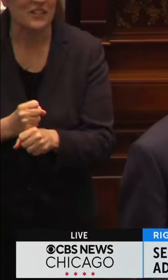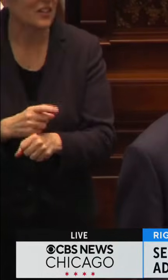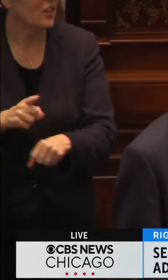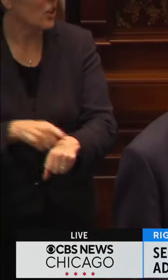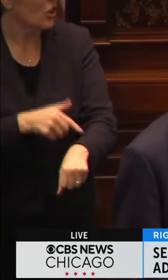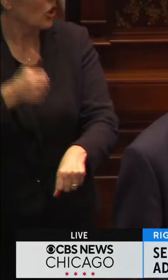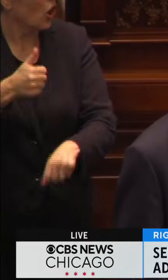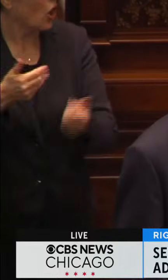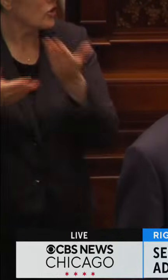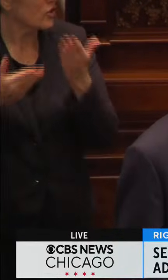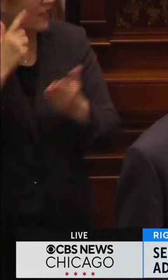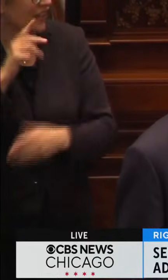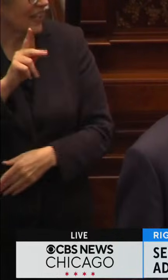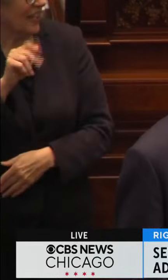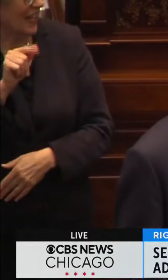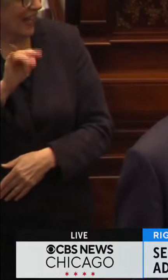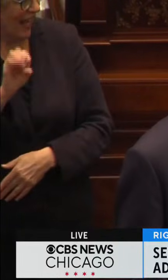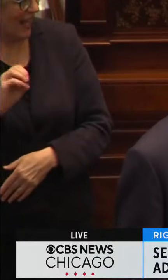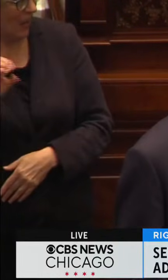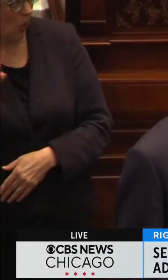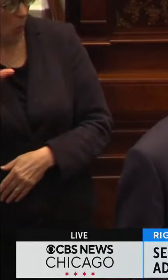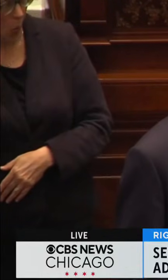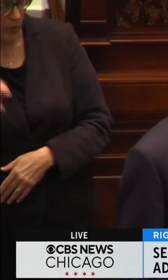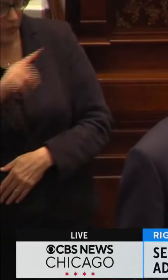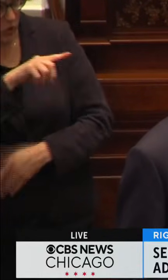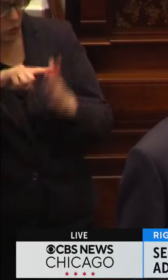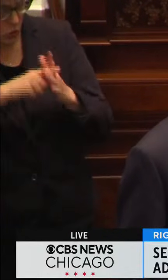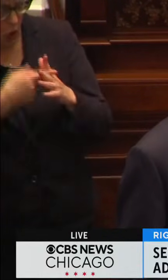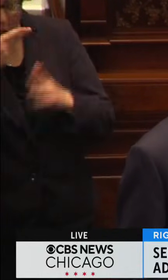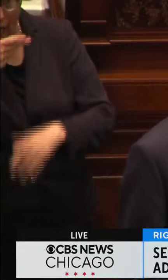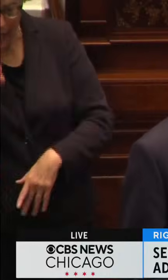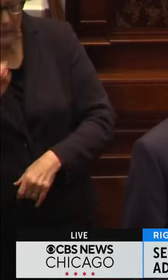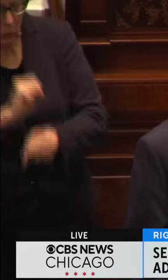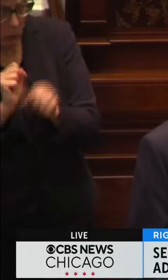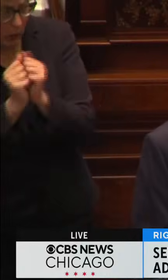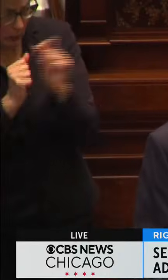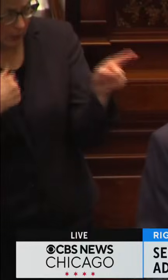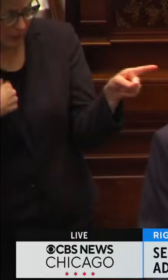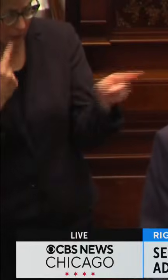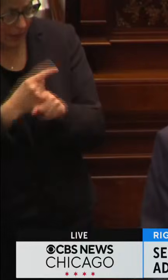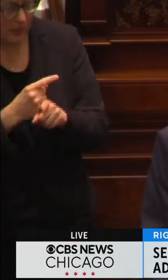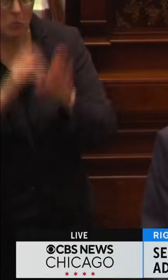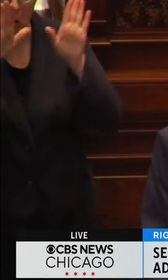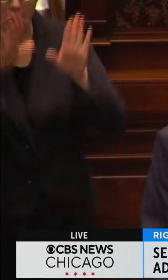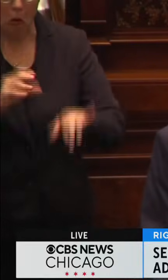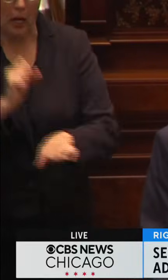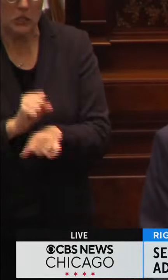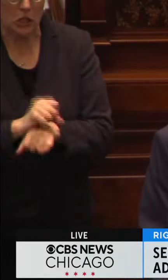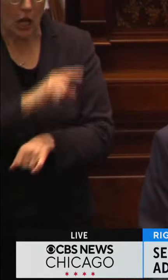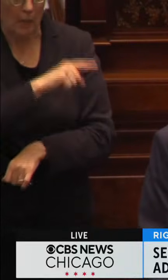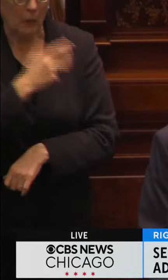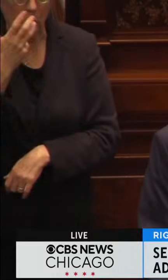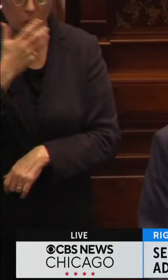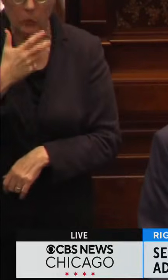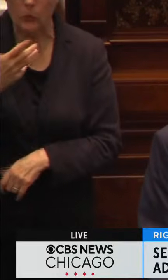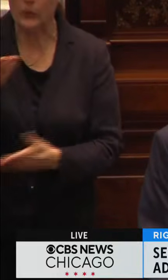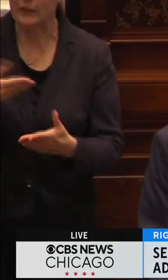Kaylee Golson, I think started in high school working for me here in Springfield. A remarkable job she does